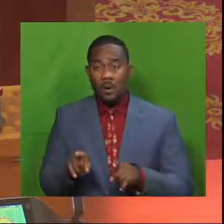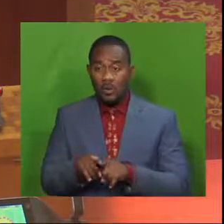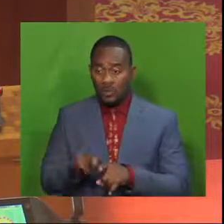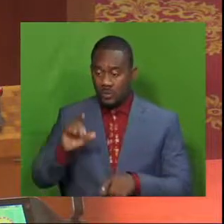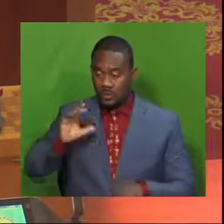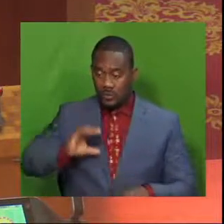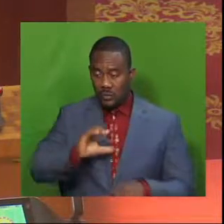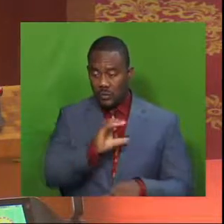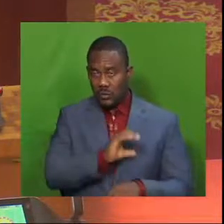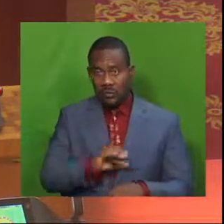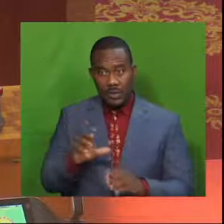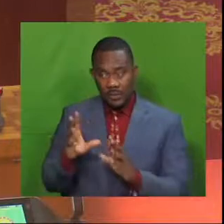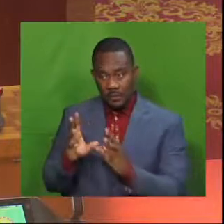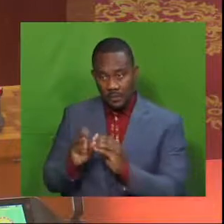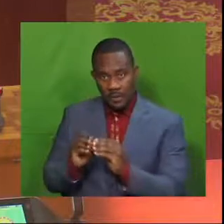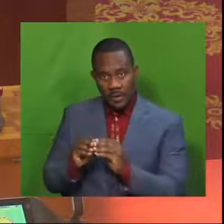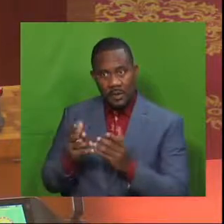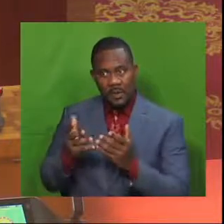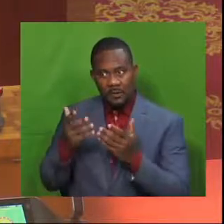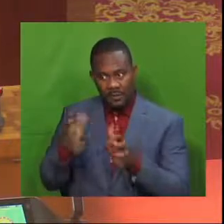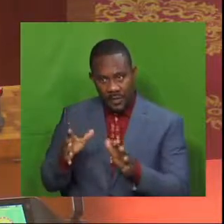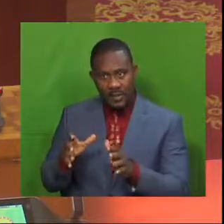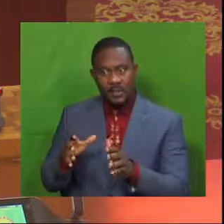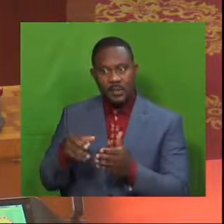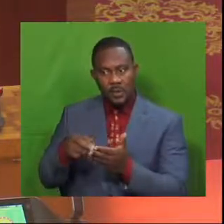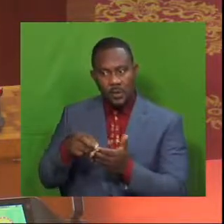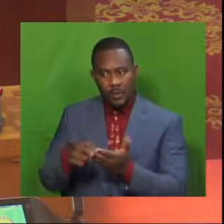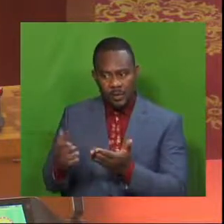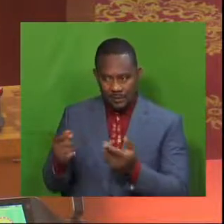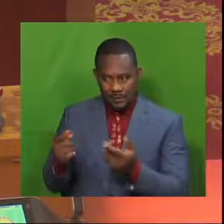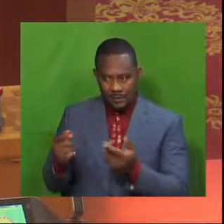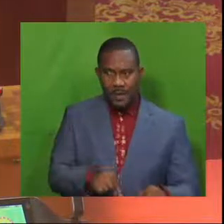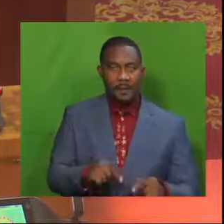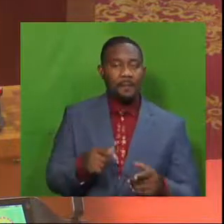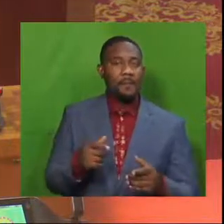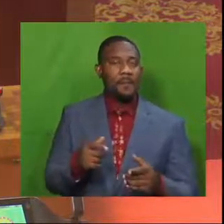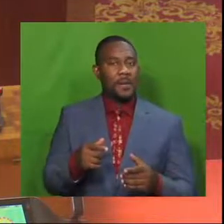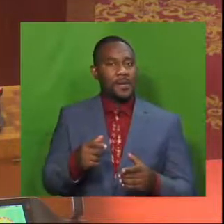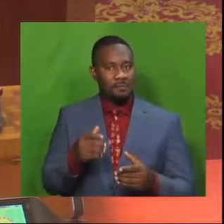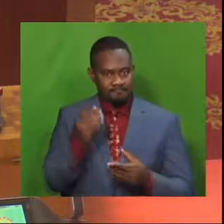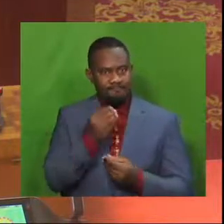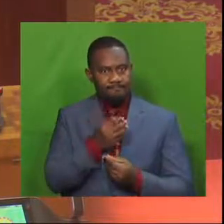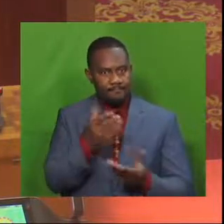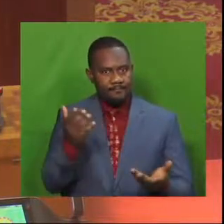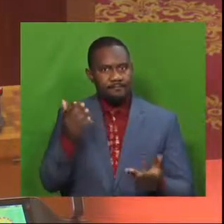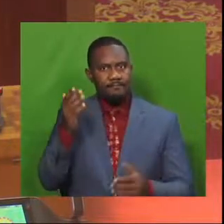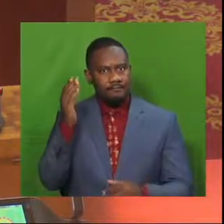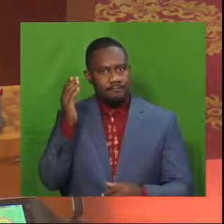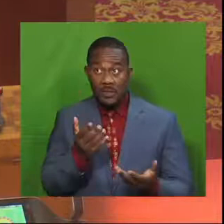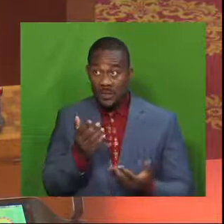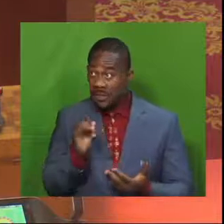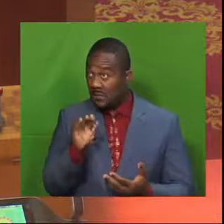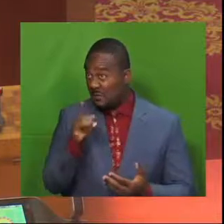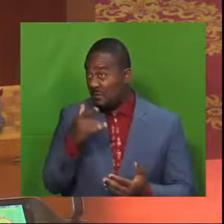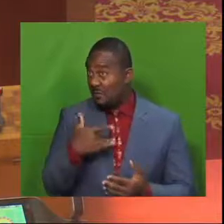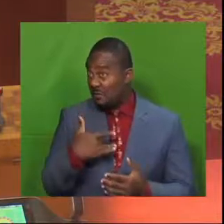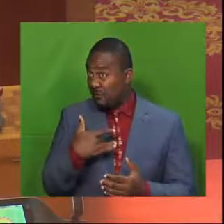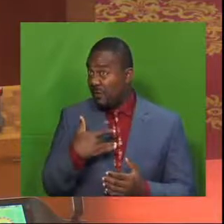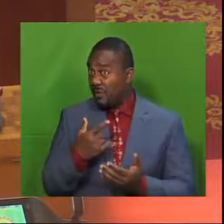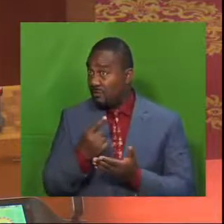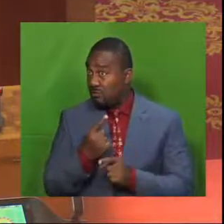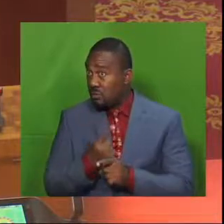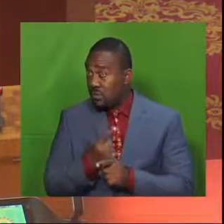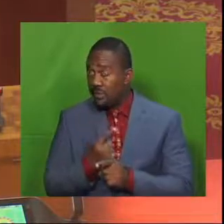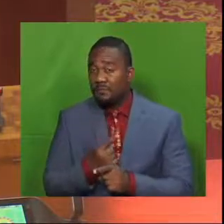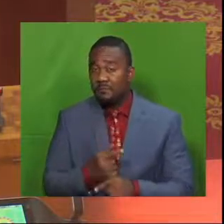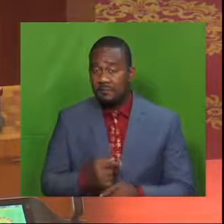also have the opportunity to present their report to the House for consideration if same have